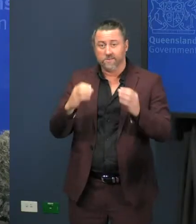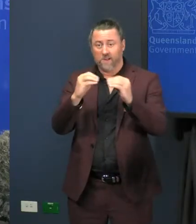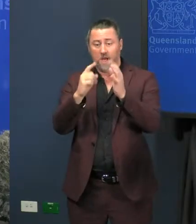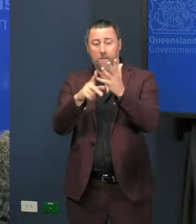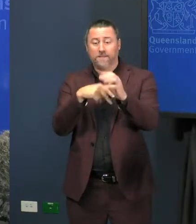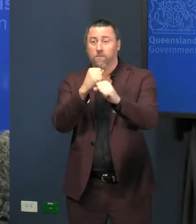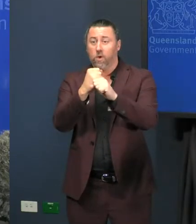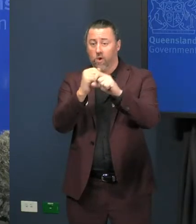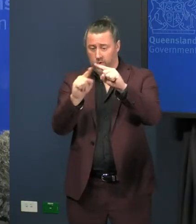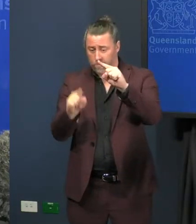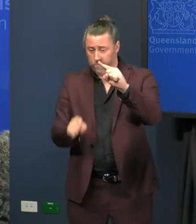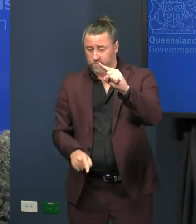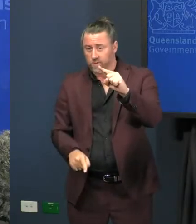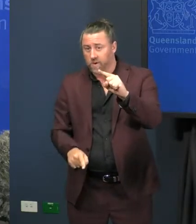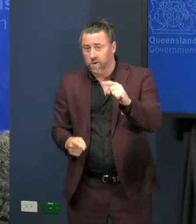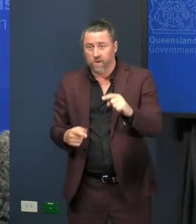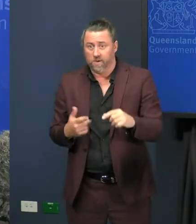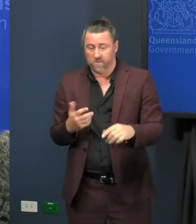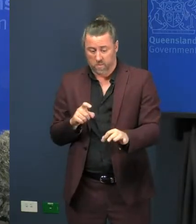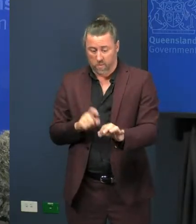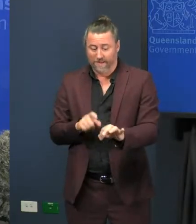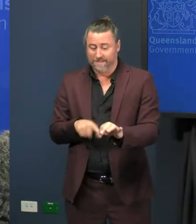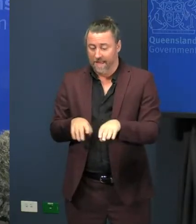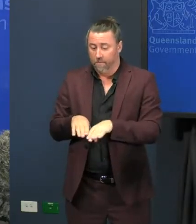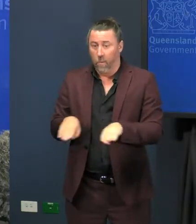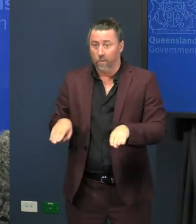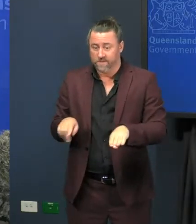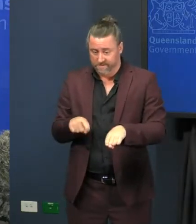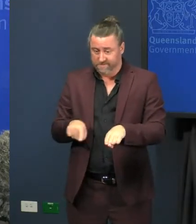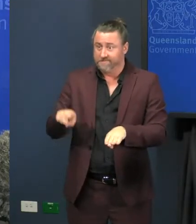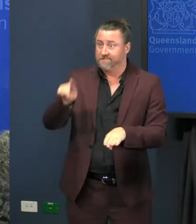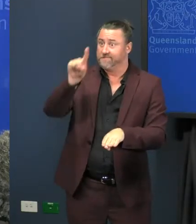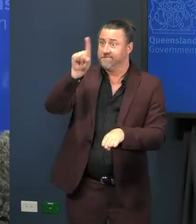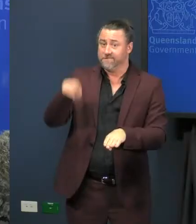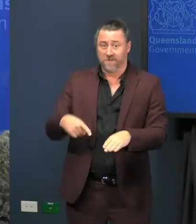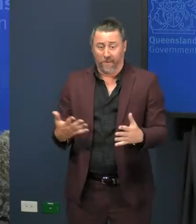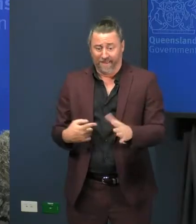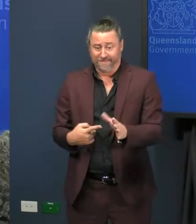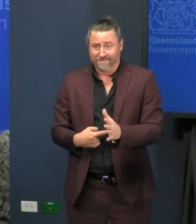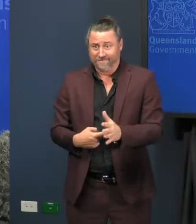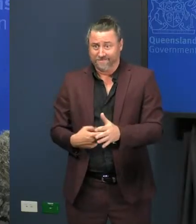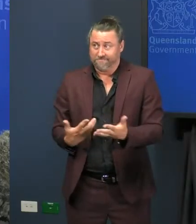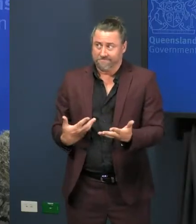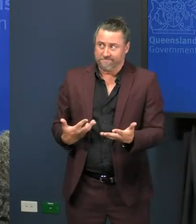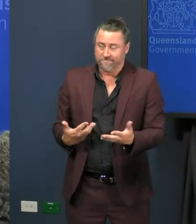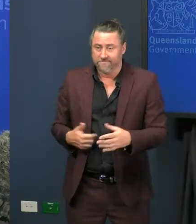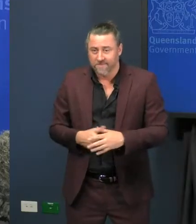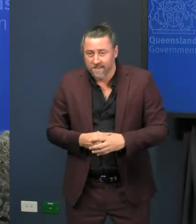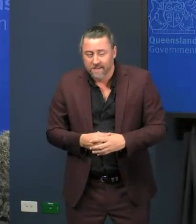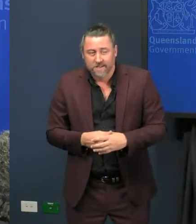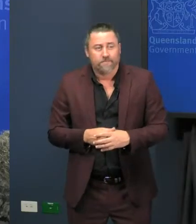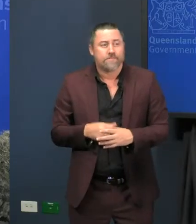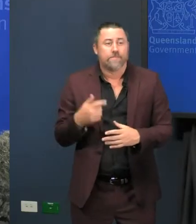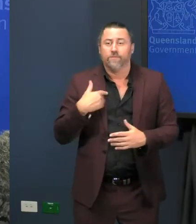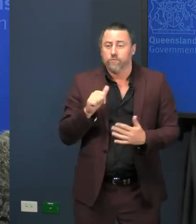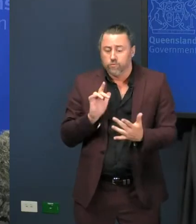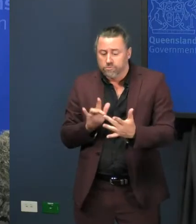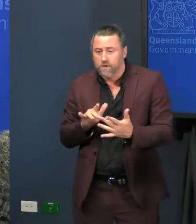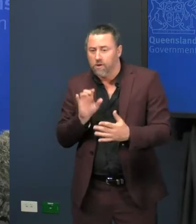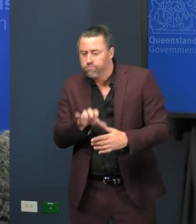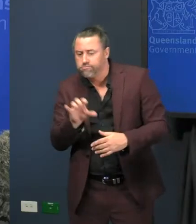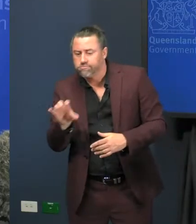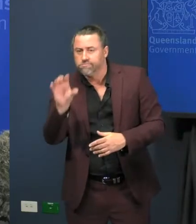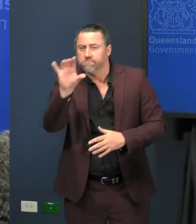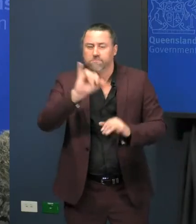Bundaberg and the Queensland border. This morning, I've contacted all of our district disaster groups.